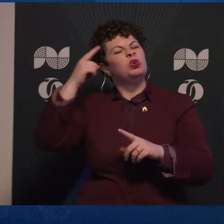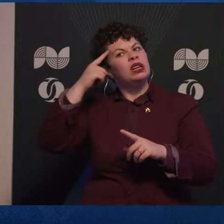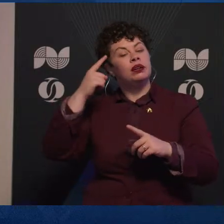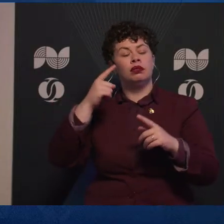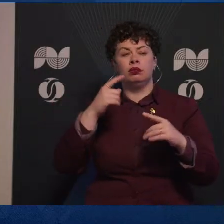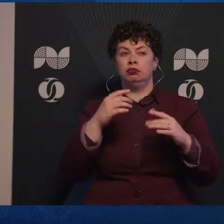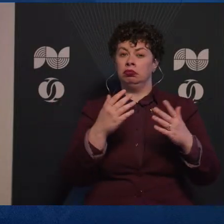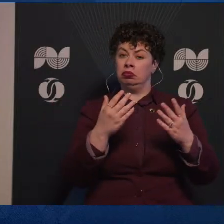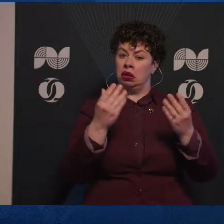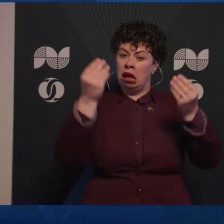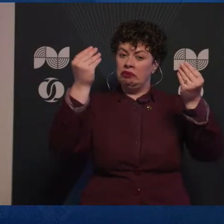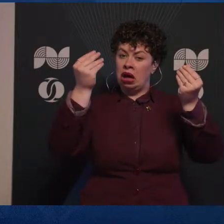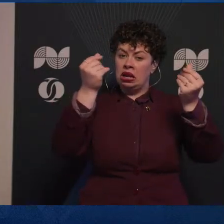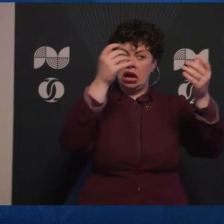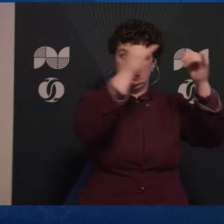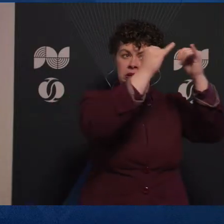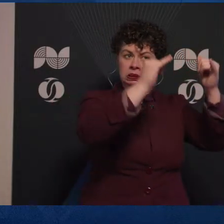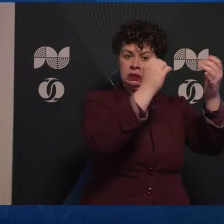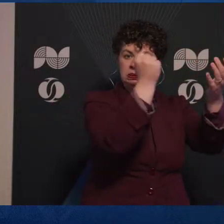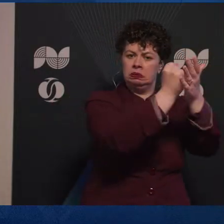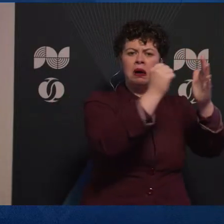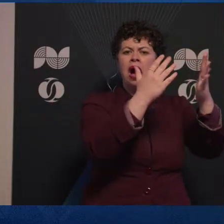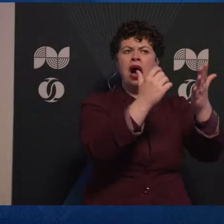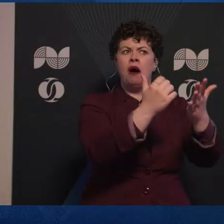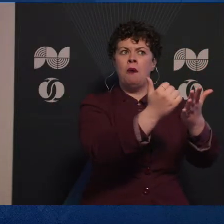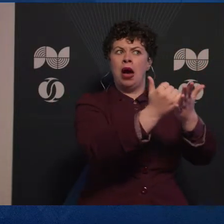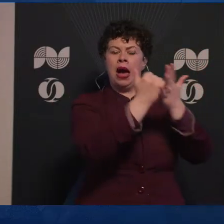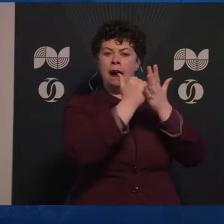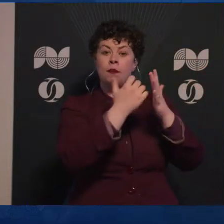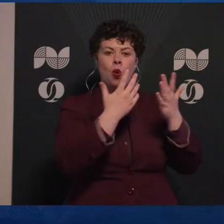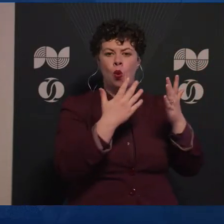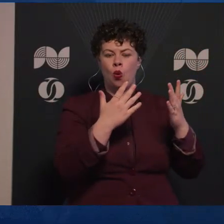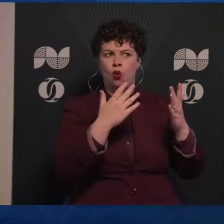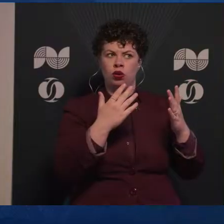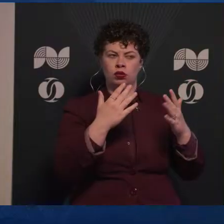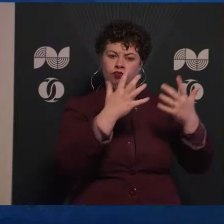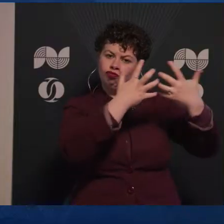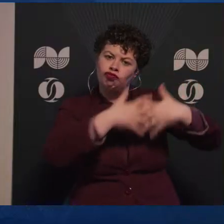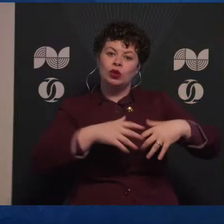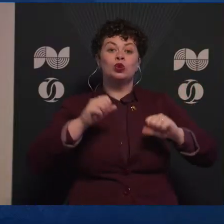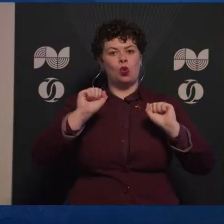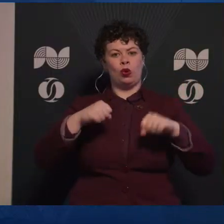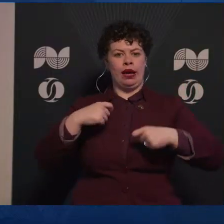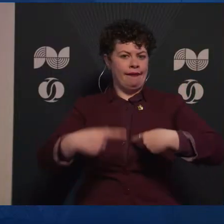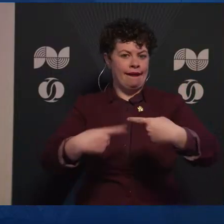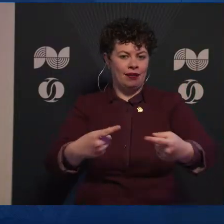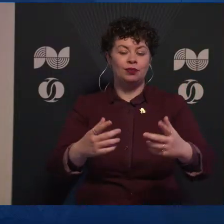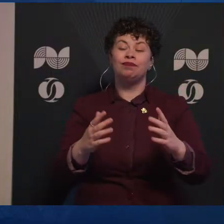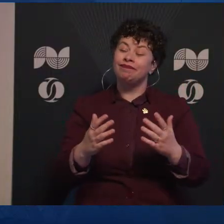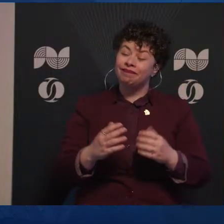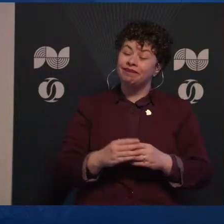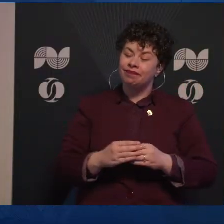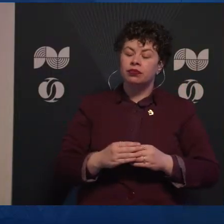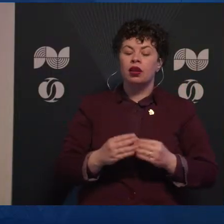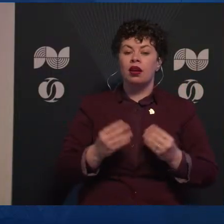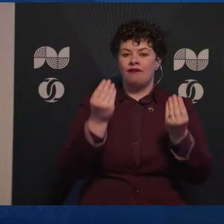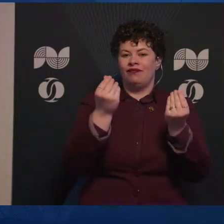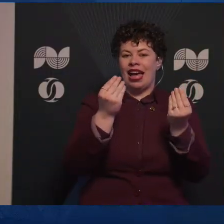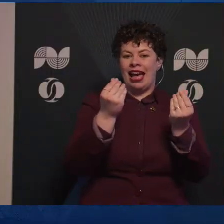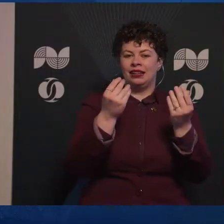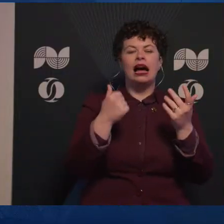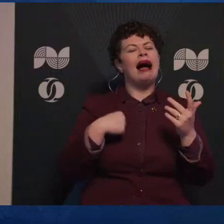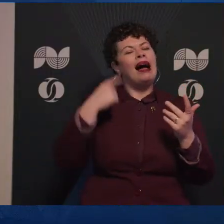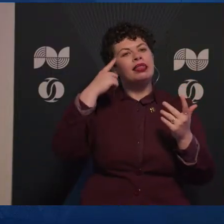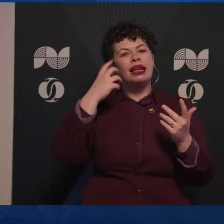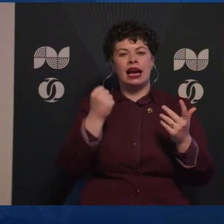be operating here then to make that work successfully? As you know, the development finance institutions, or I would divide the universe really into sort